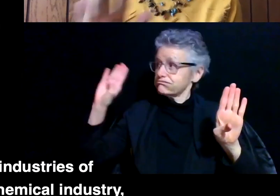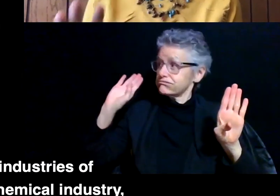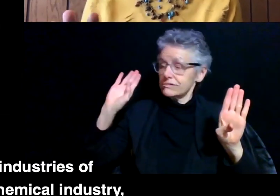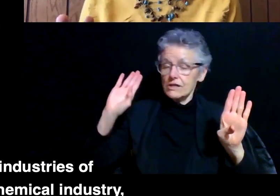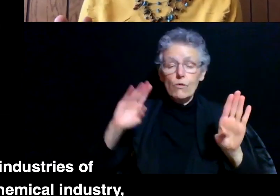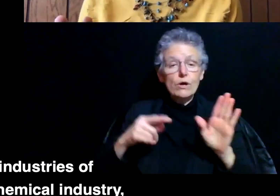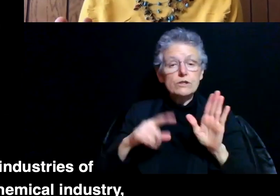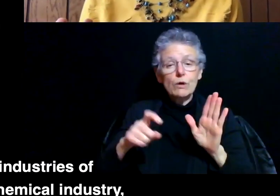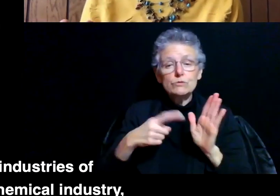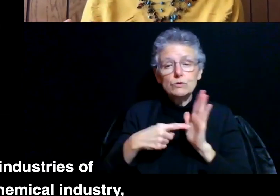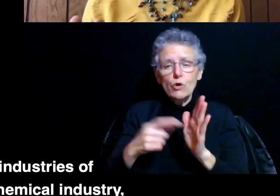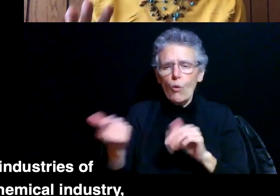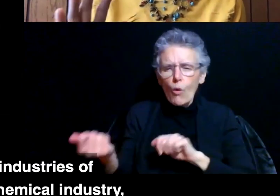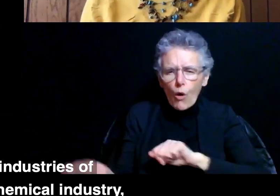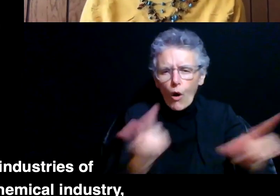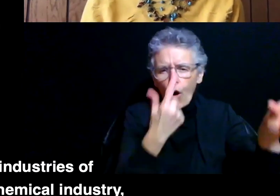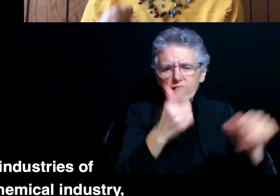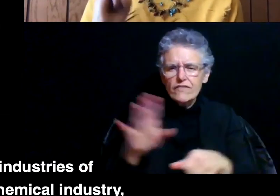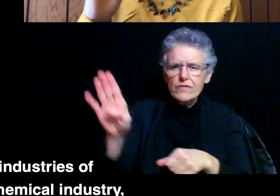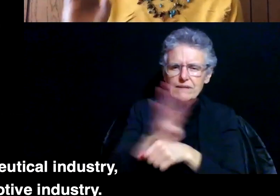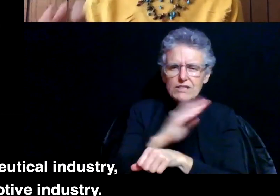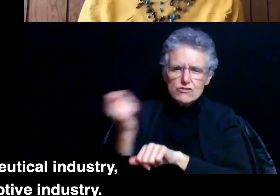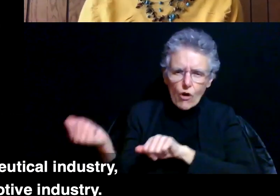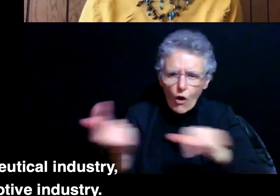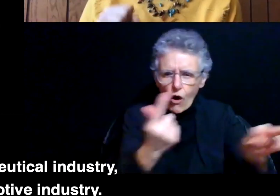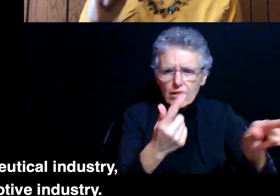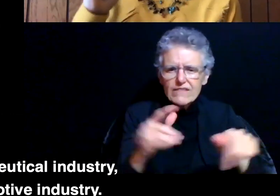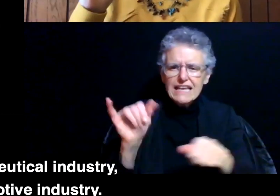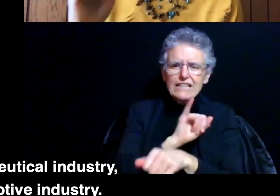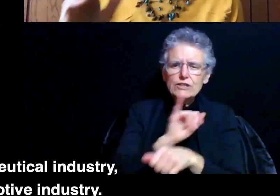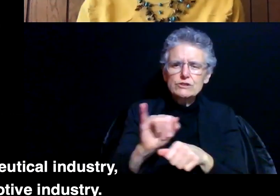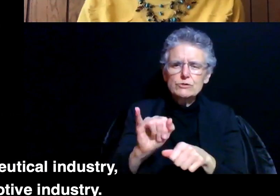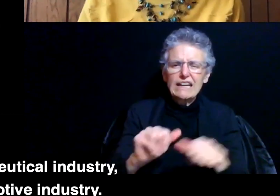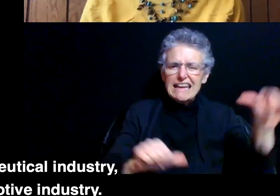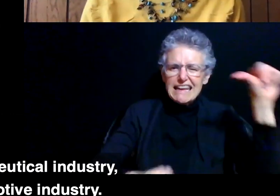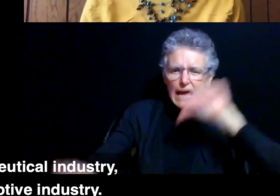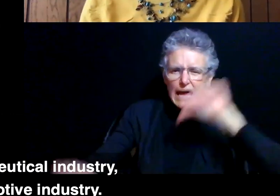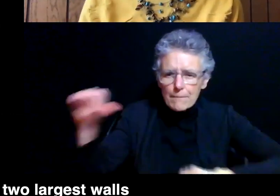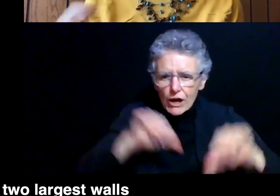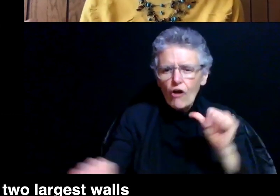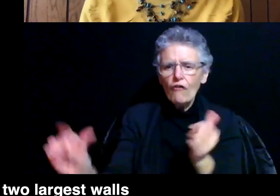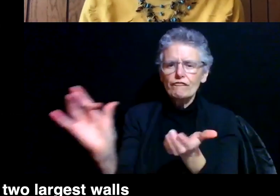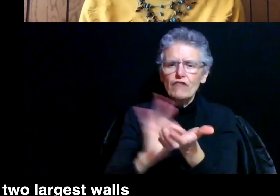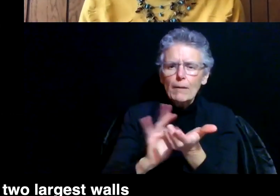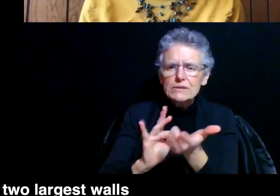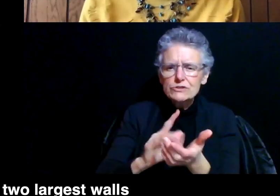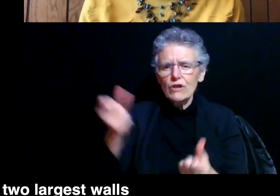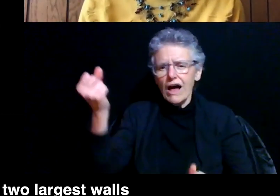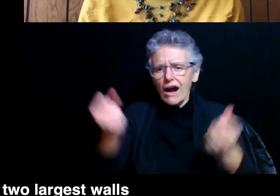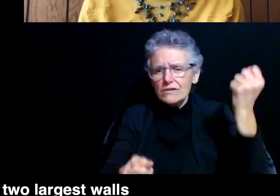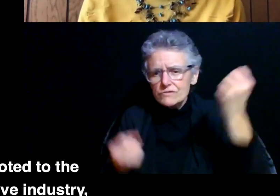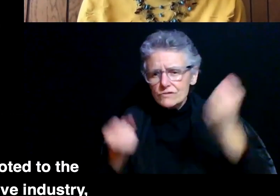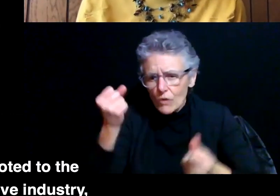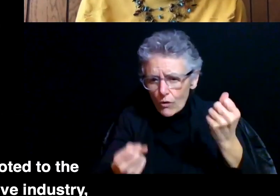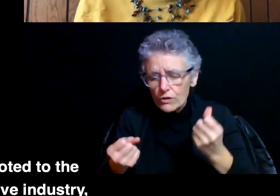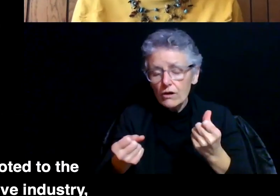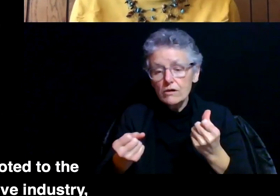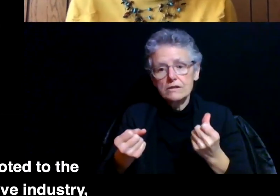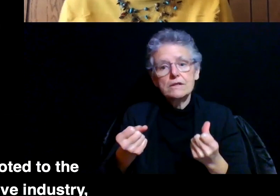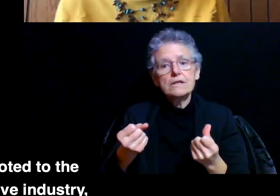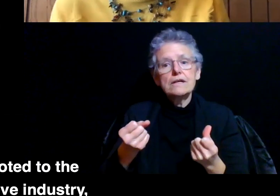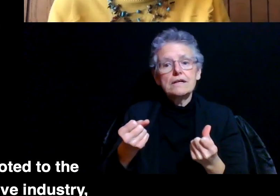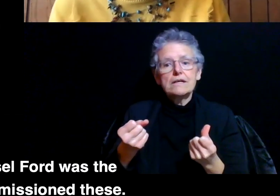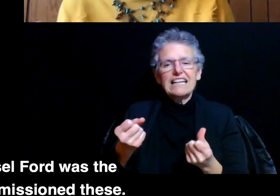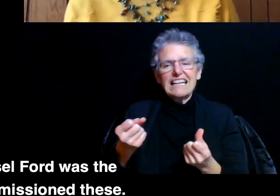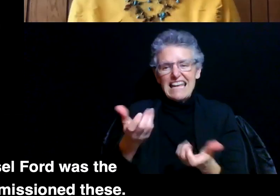of the industries of Detroit: the chemical industry, the pharmaceutical industry, the automotive industry. Obviously, the two largest walls are devoted to the